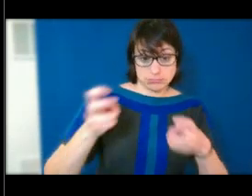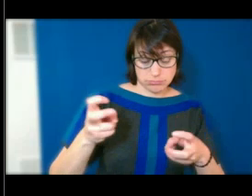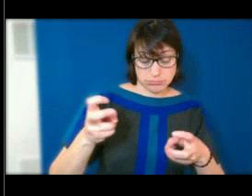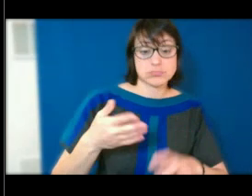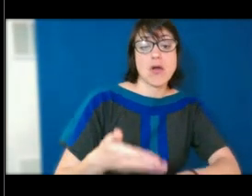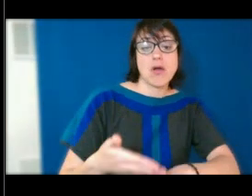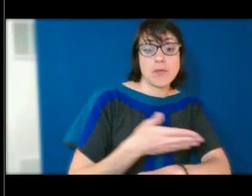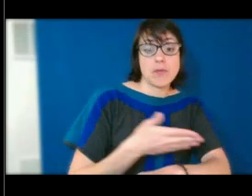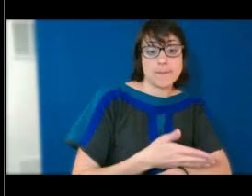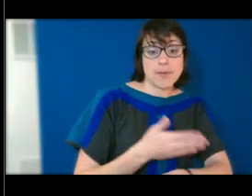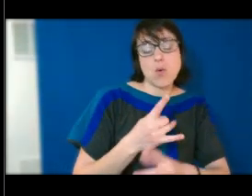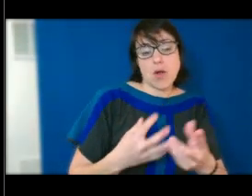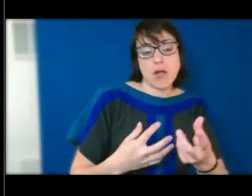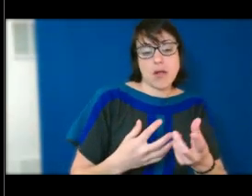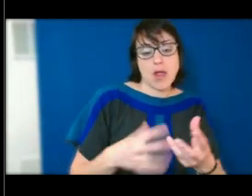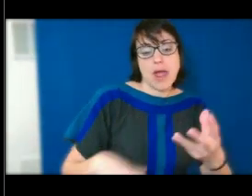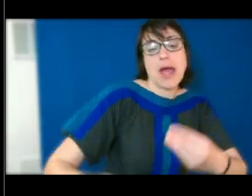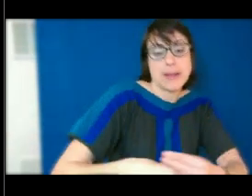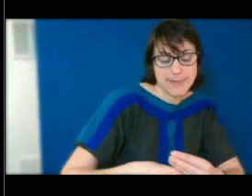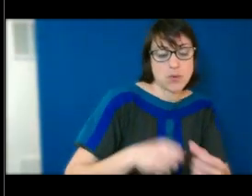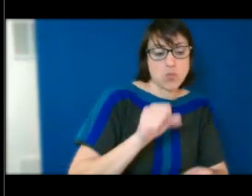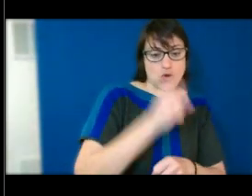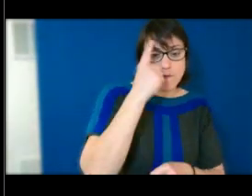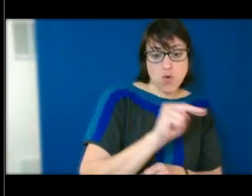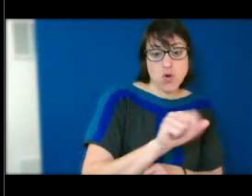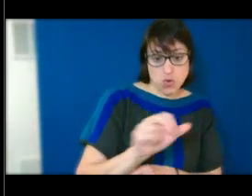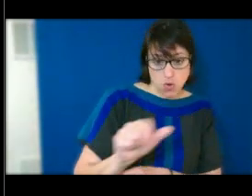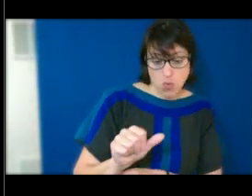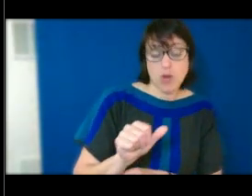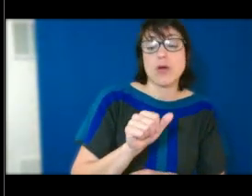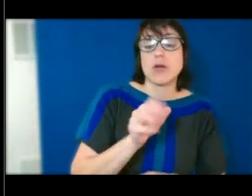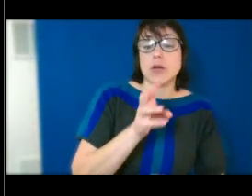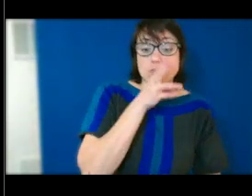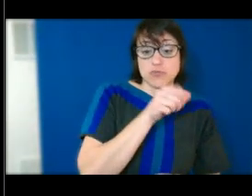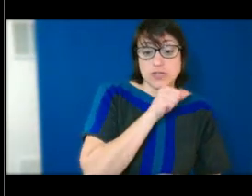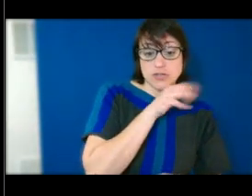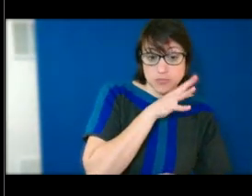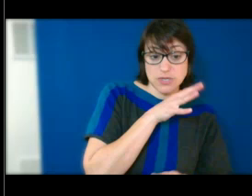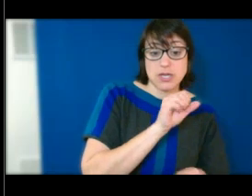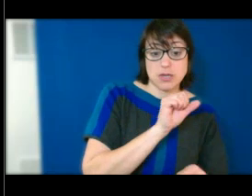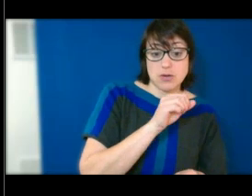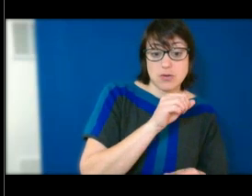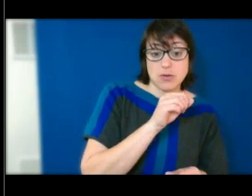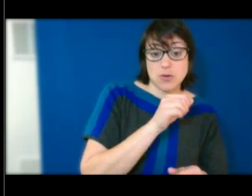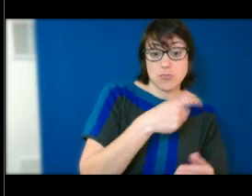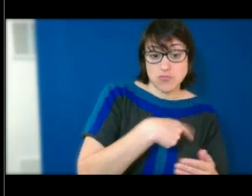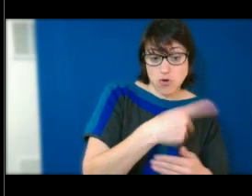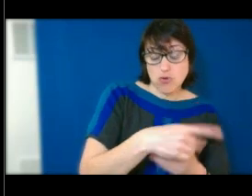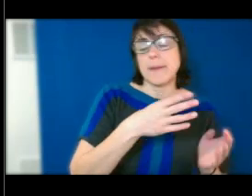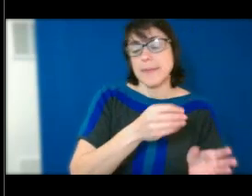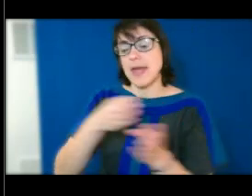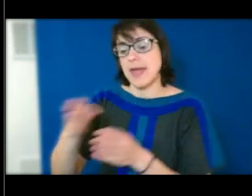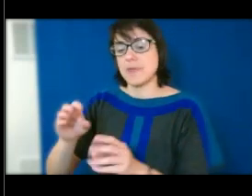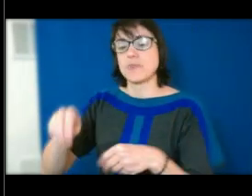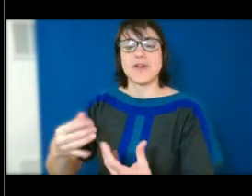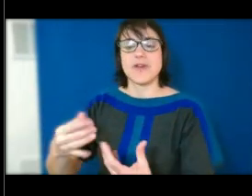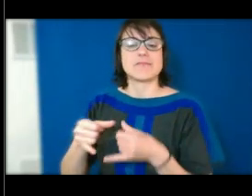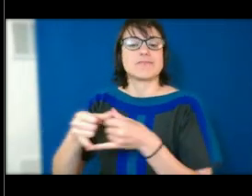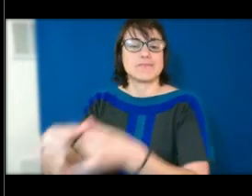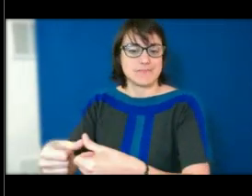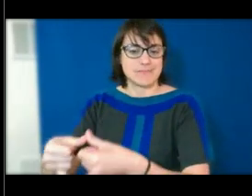and the other is to issue a Genius Prize for Innovation. And then connected to those